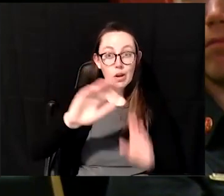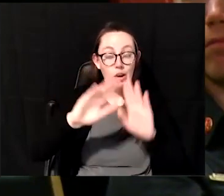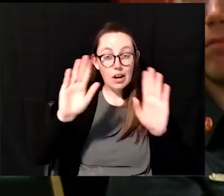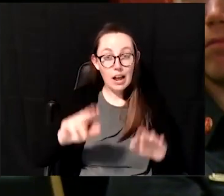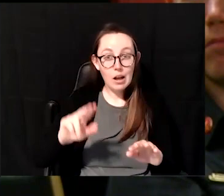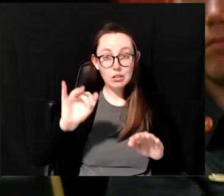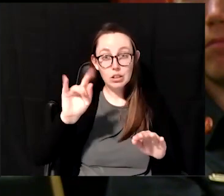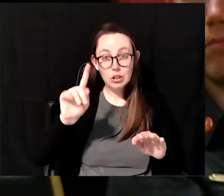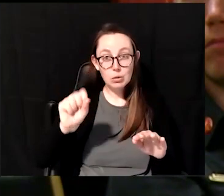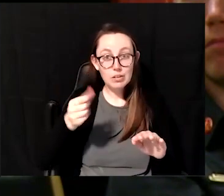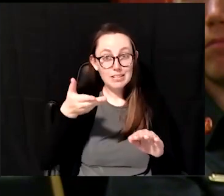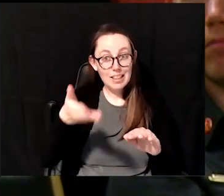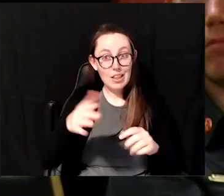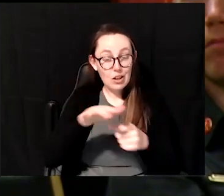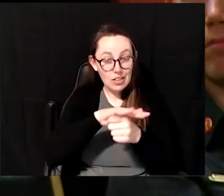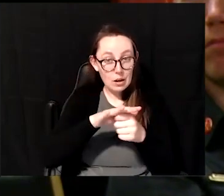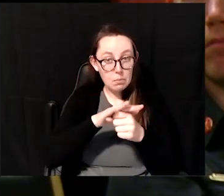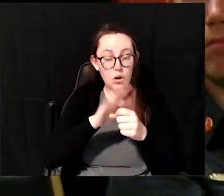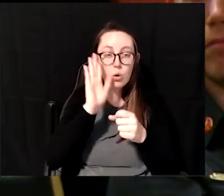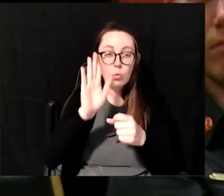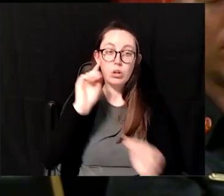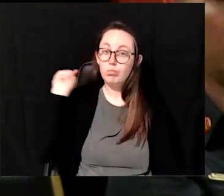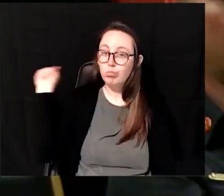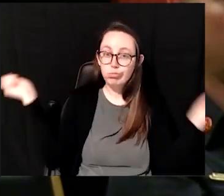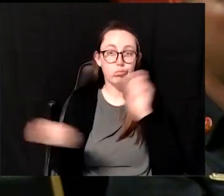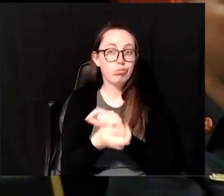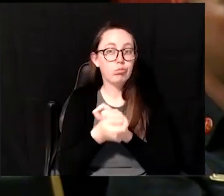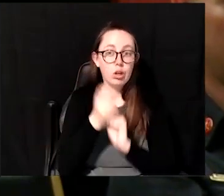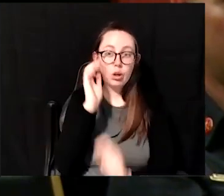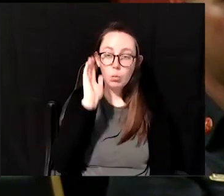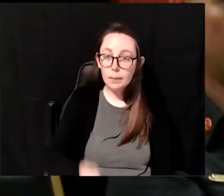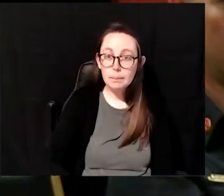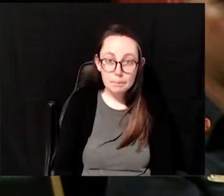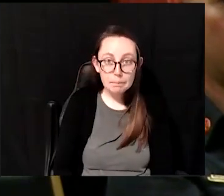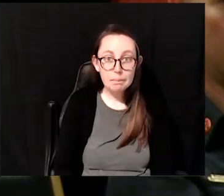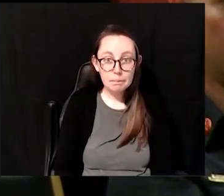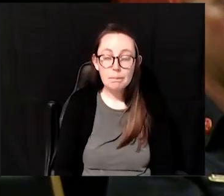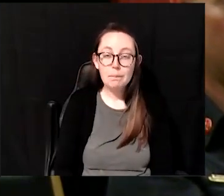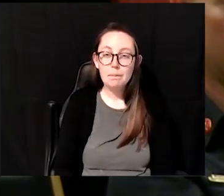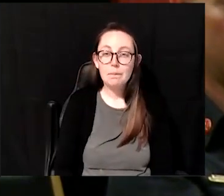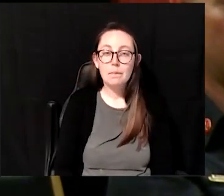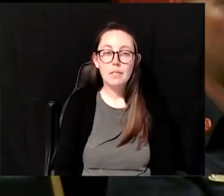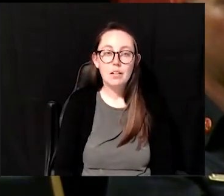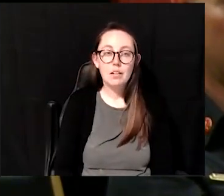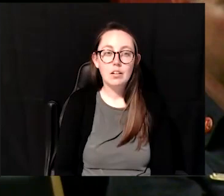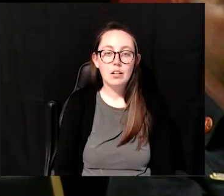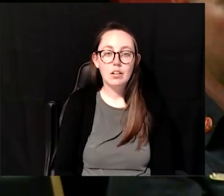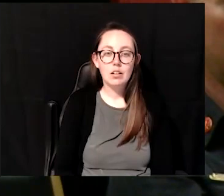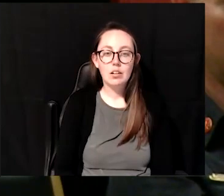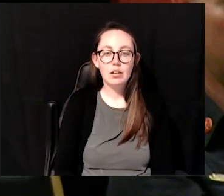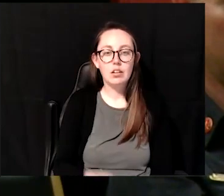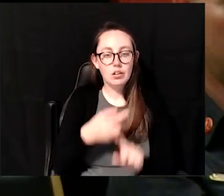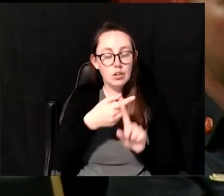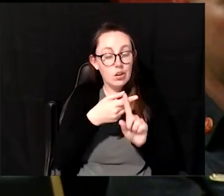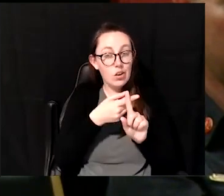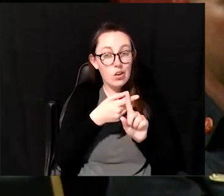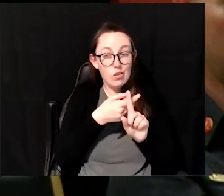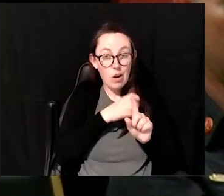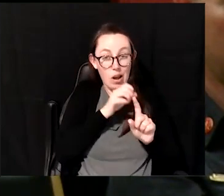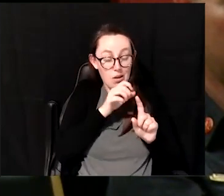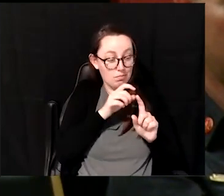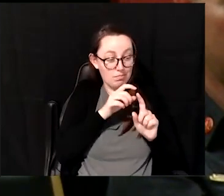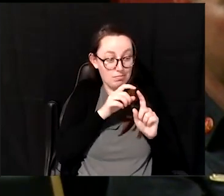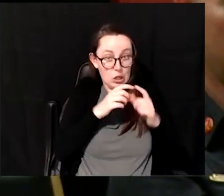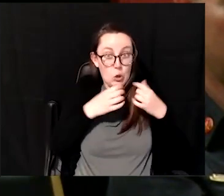drastically and I think right from the very start it's important to look at how people are going to come and go